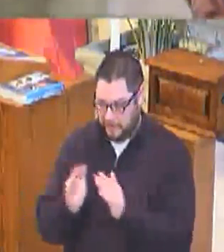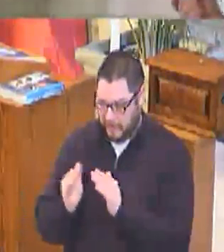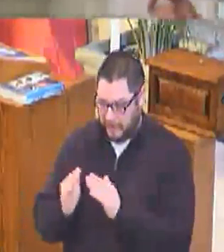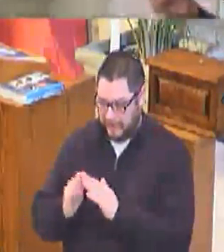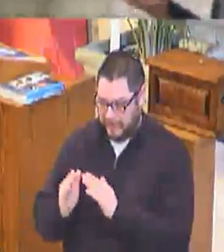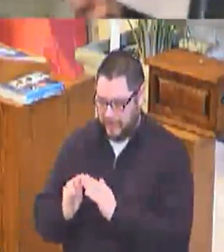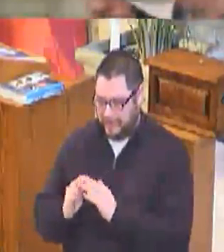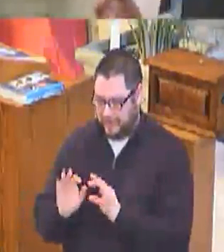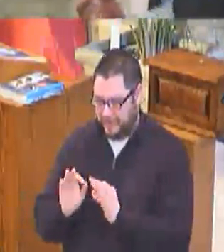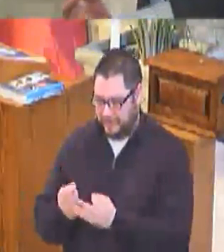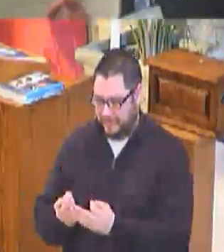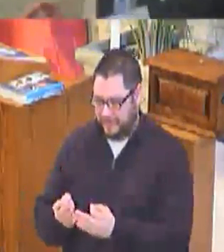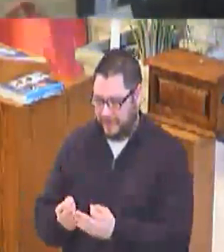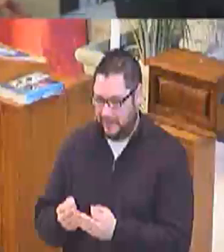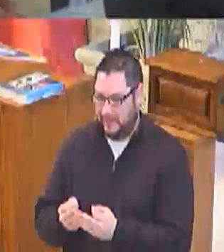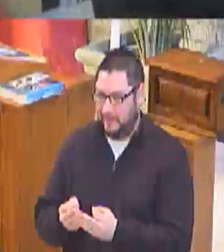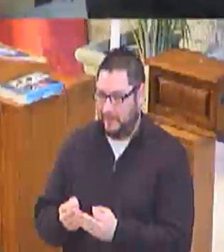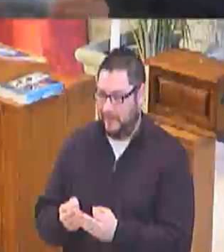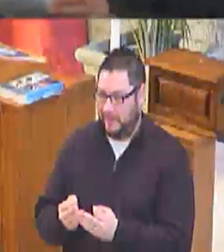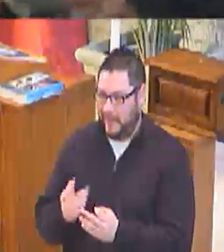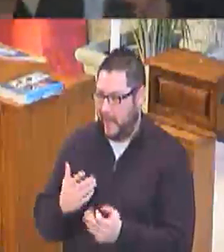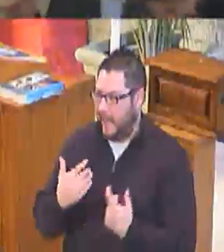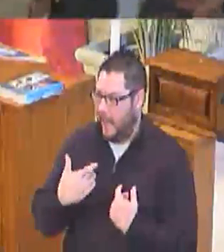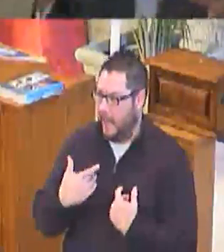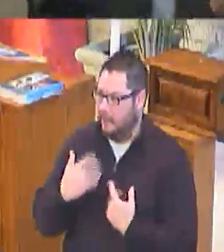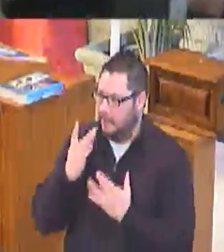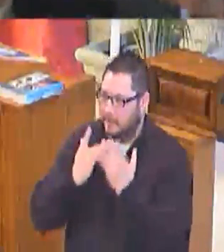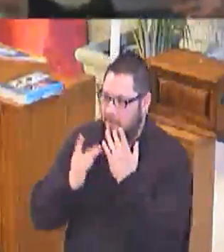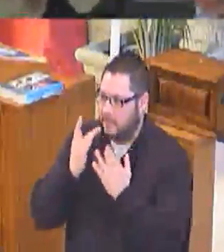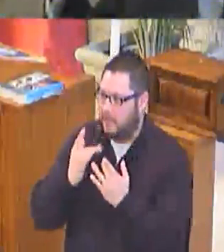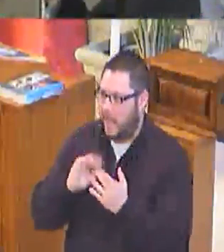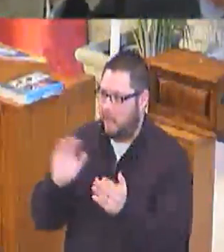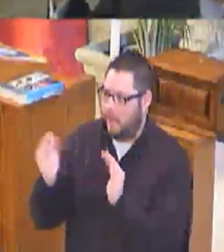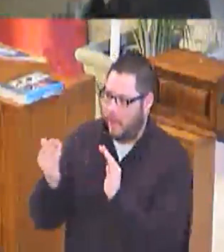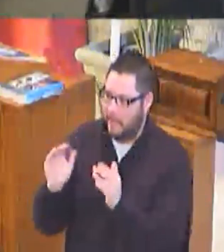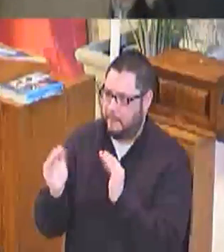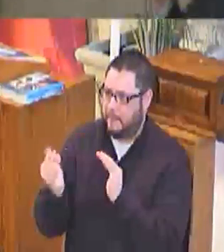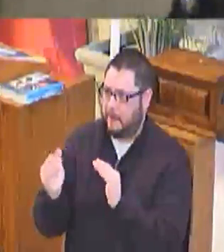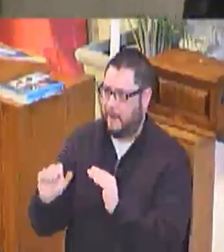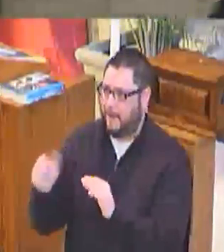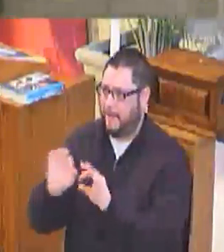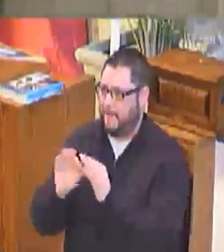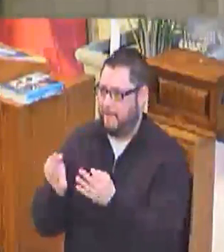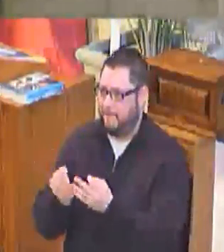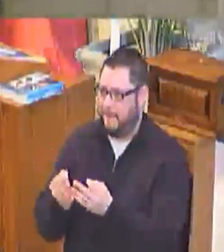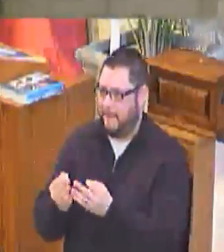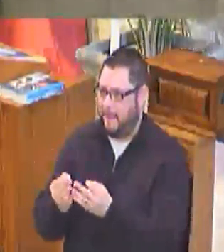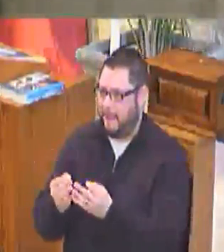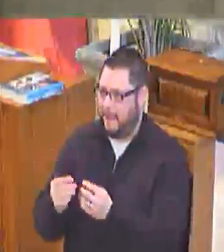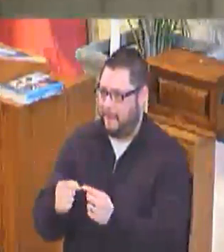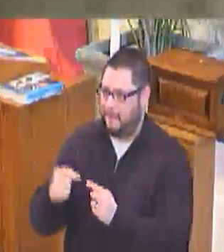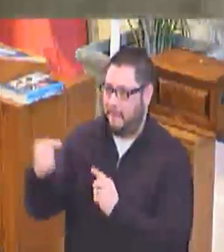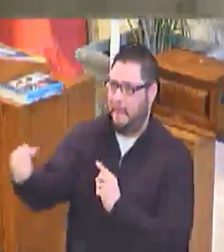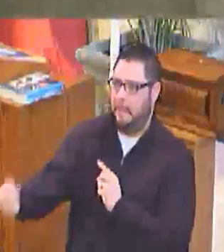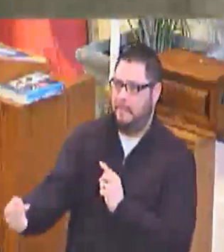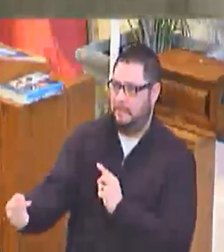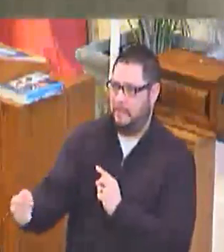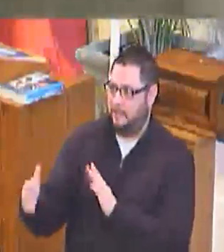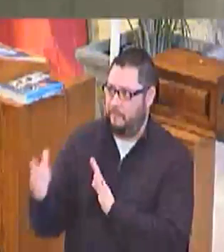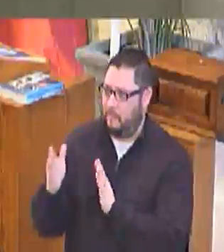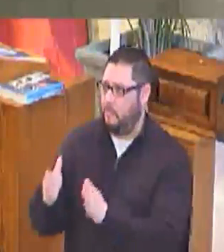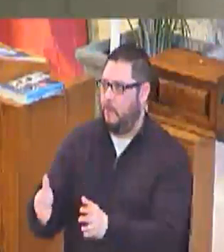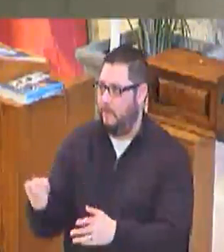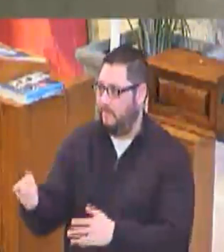our family had less than. And I often would compare myself to the family on the other side of the tracks that